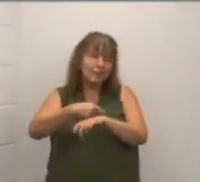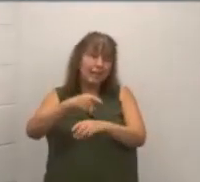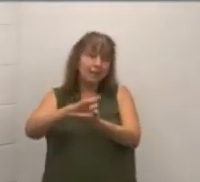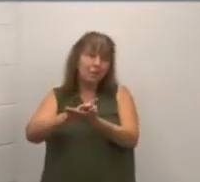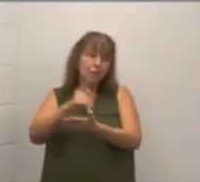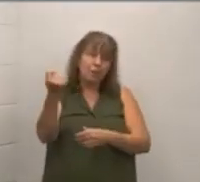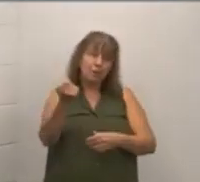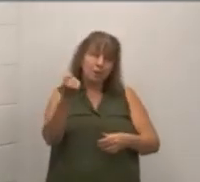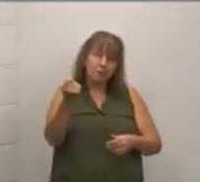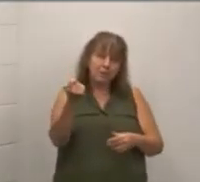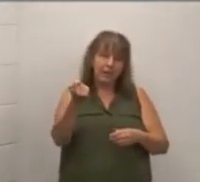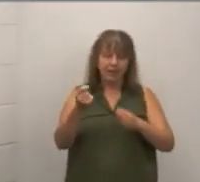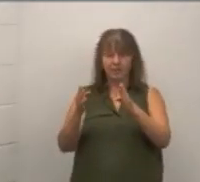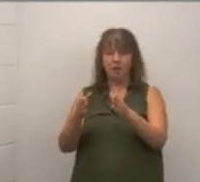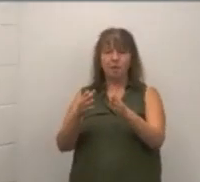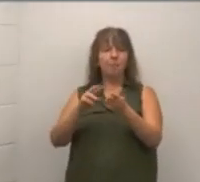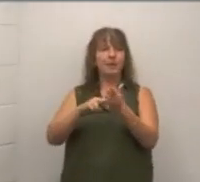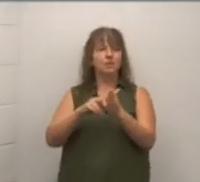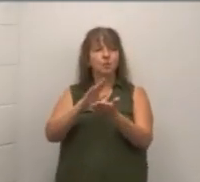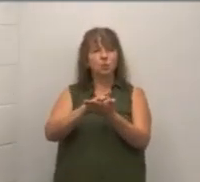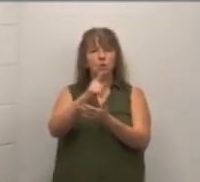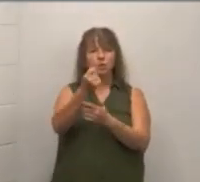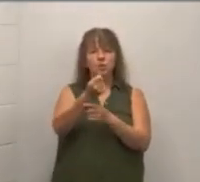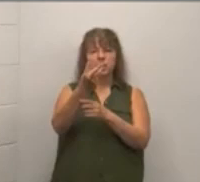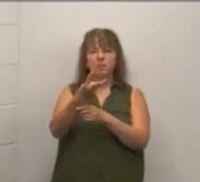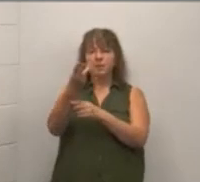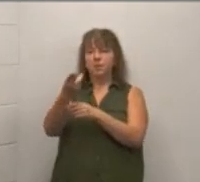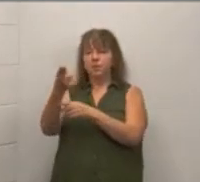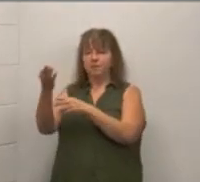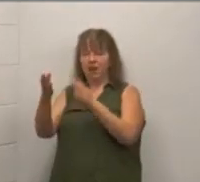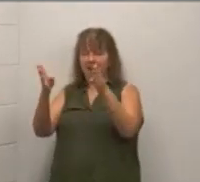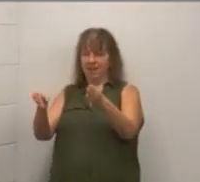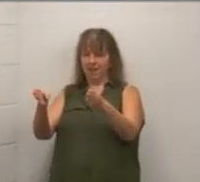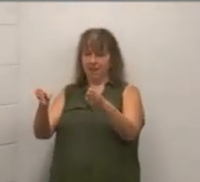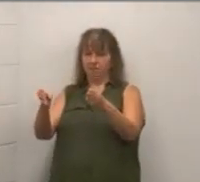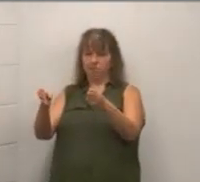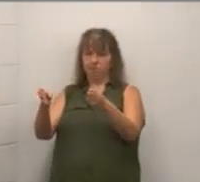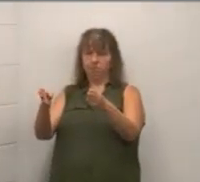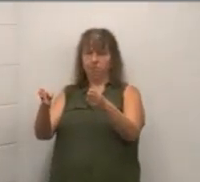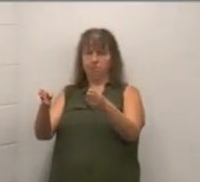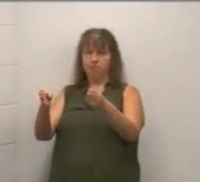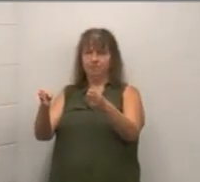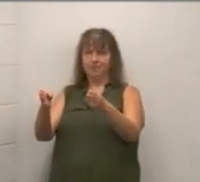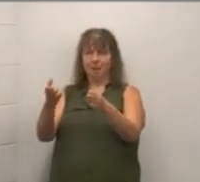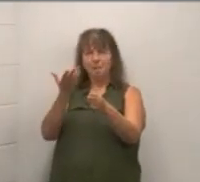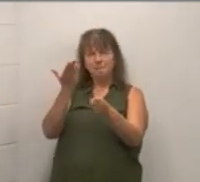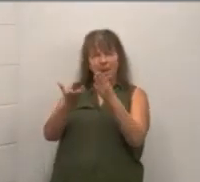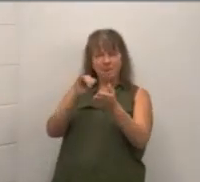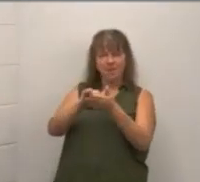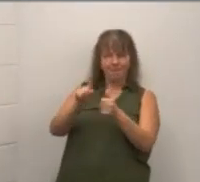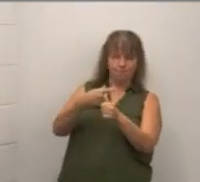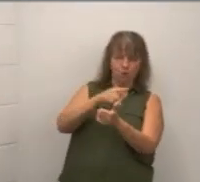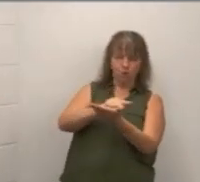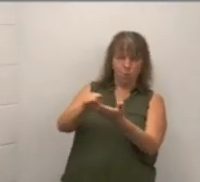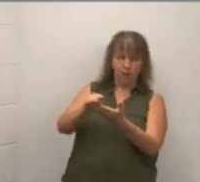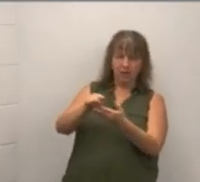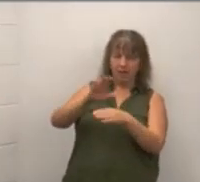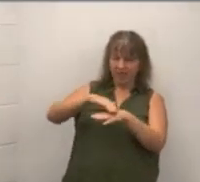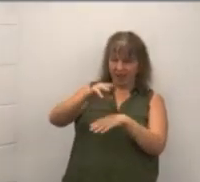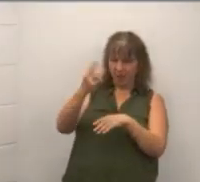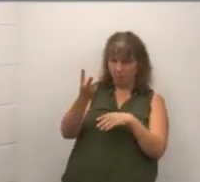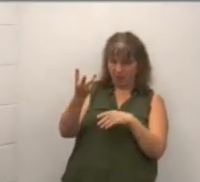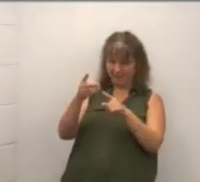gives us 4 days that week, we may remove that Wednesday plan so that we can have students in